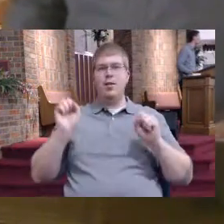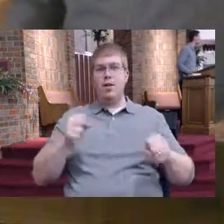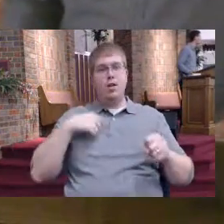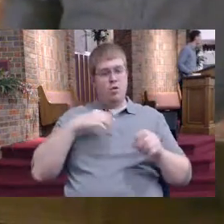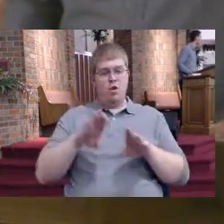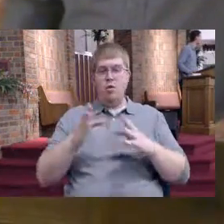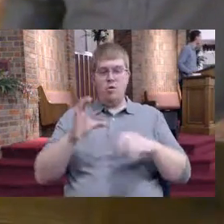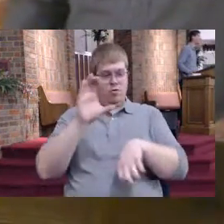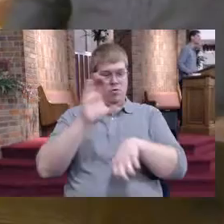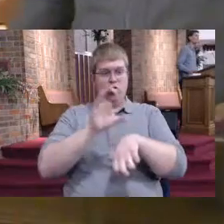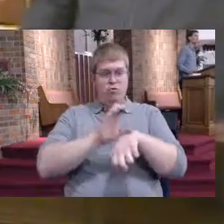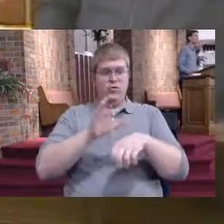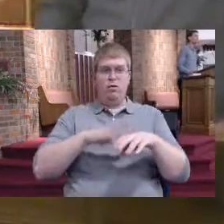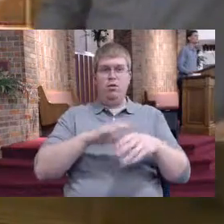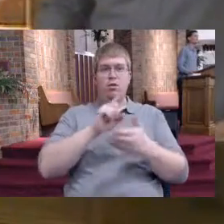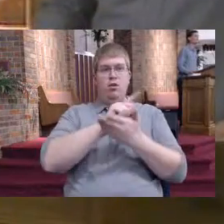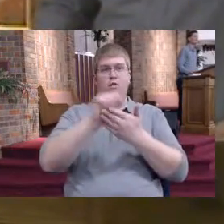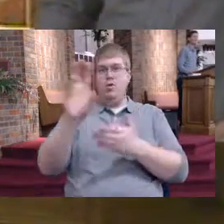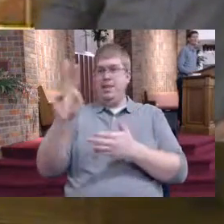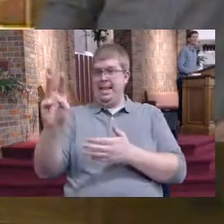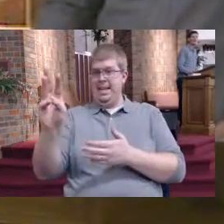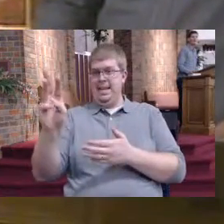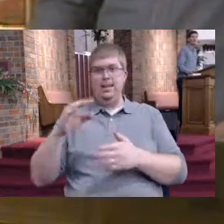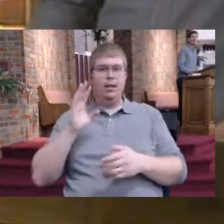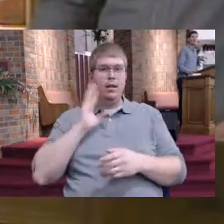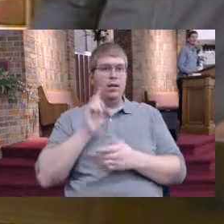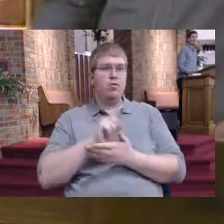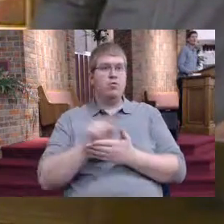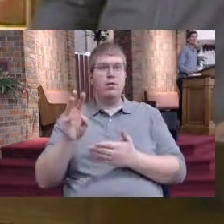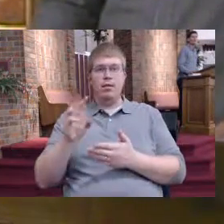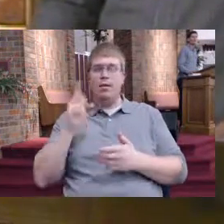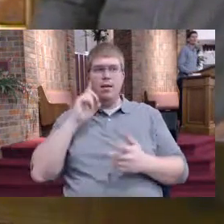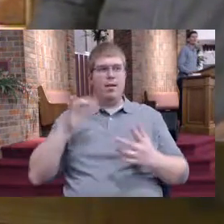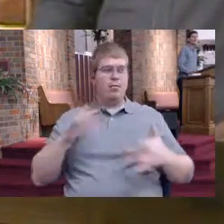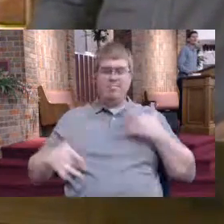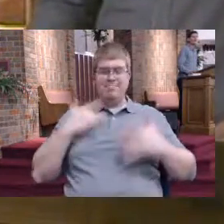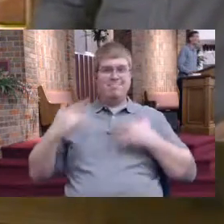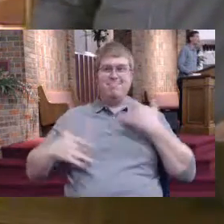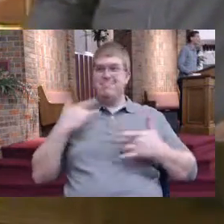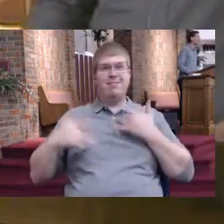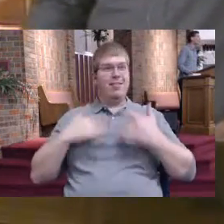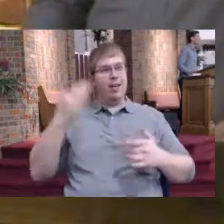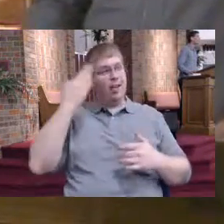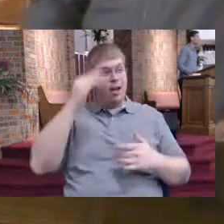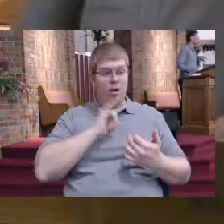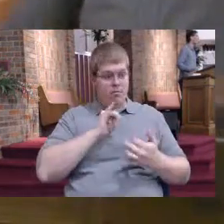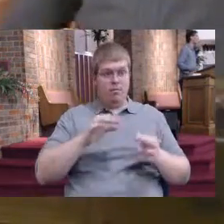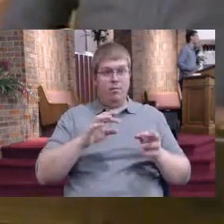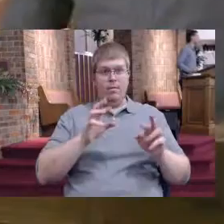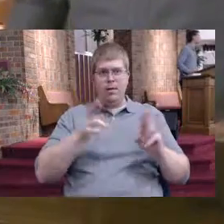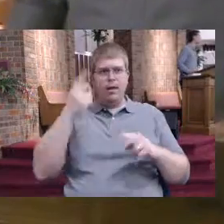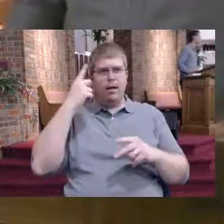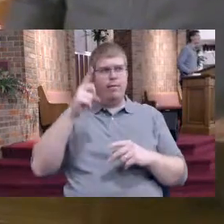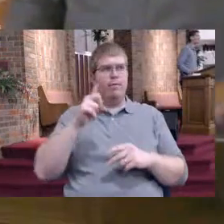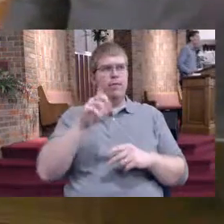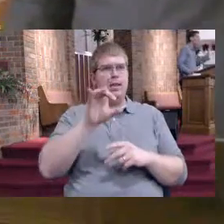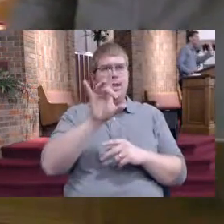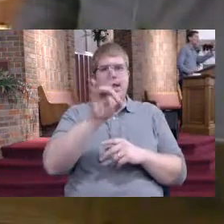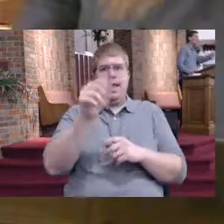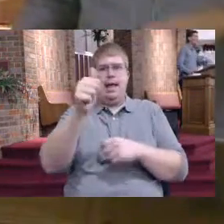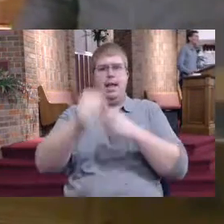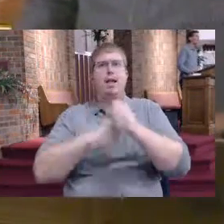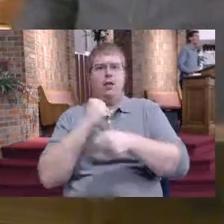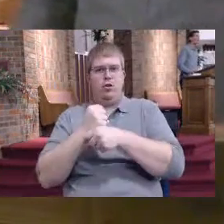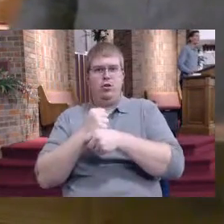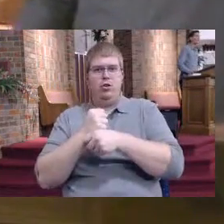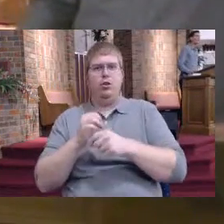church that 16th week, and everybody was just going to be fired up. We thought, you know, we've planned to do this for 8 to 10 years, but we'll be